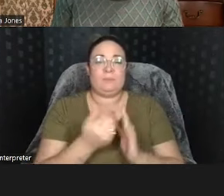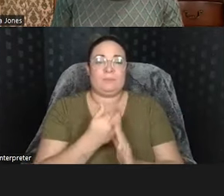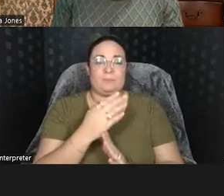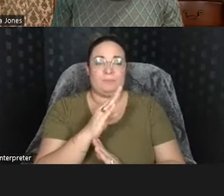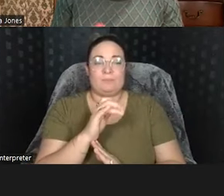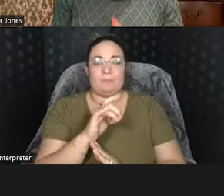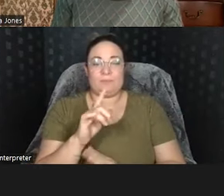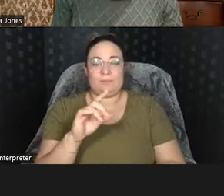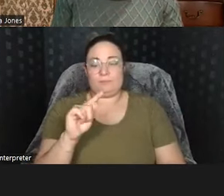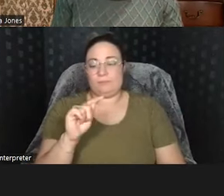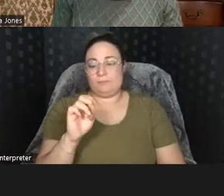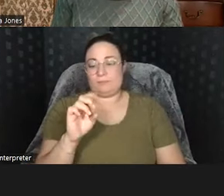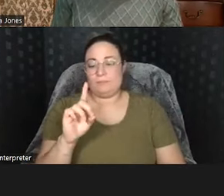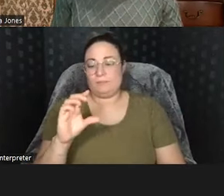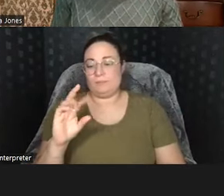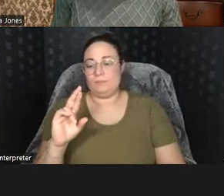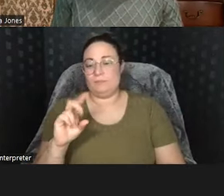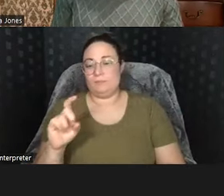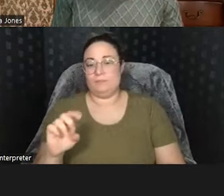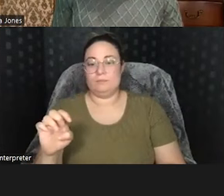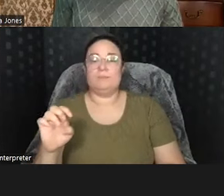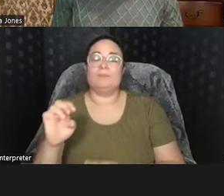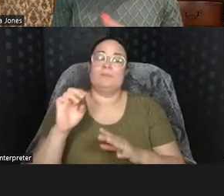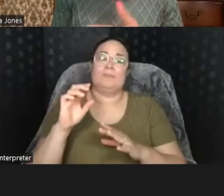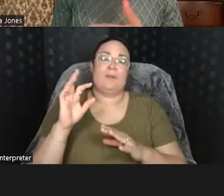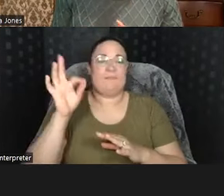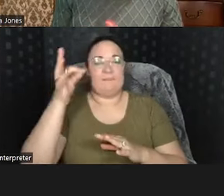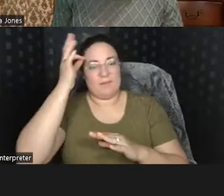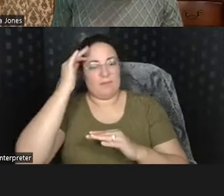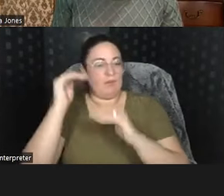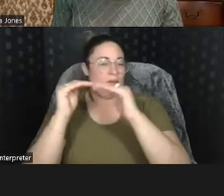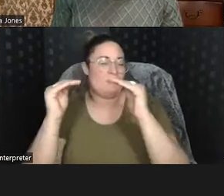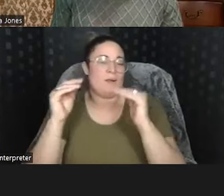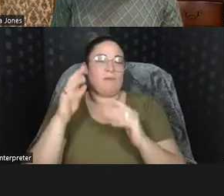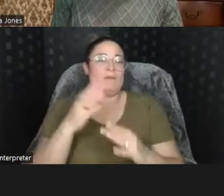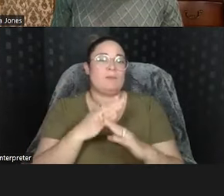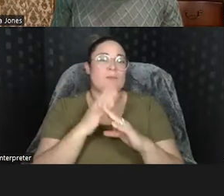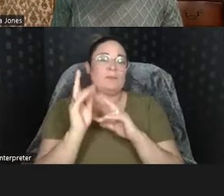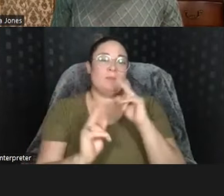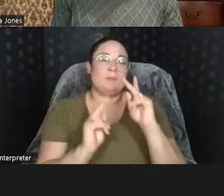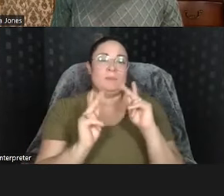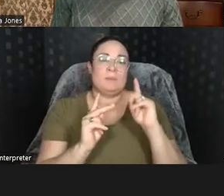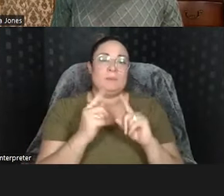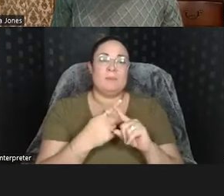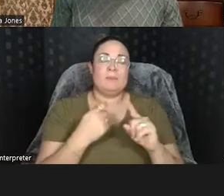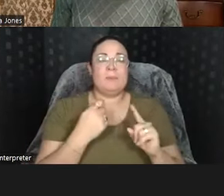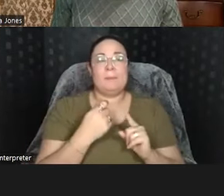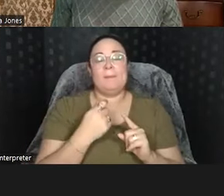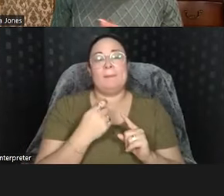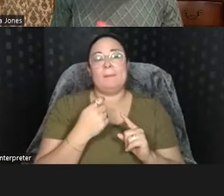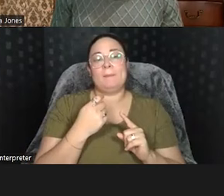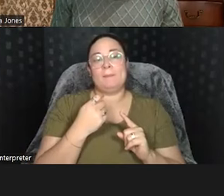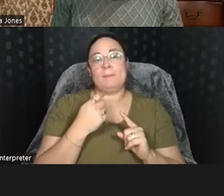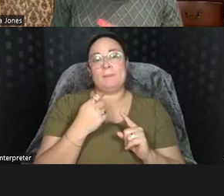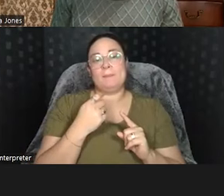Senator Ted Cruz at the federal level, would prevent people from using